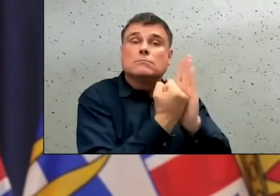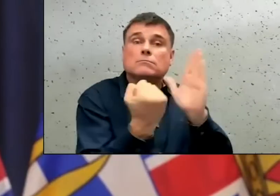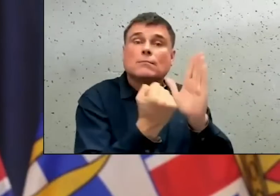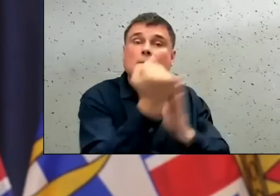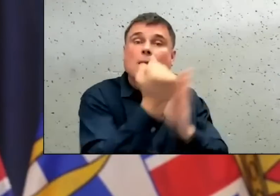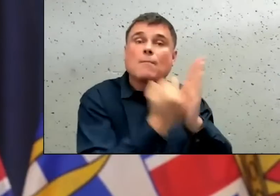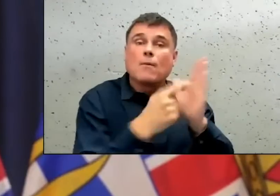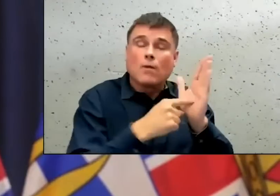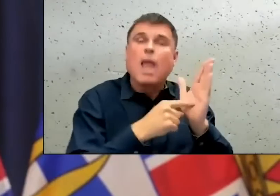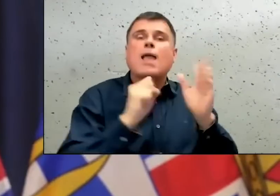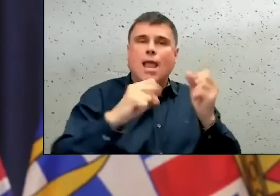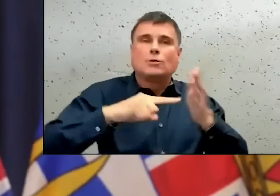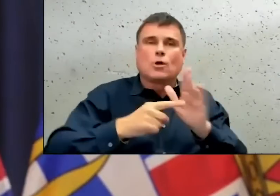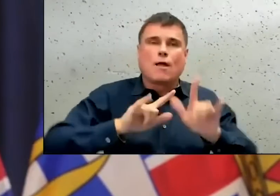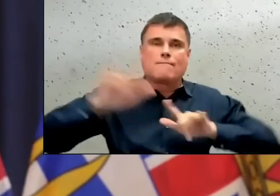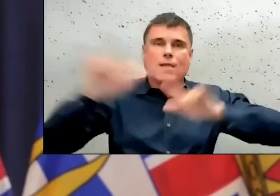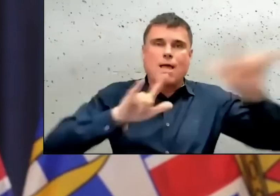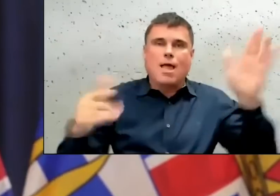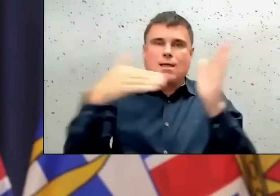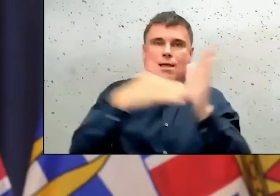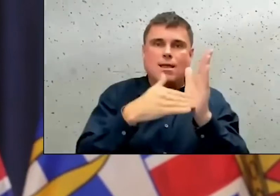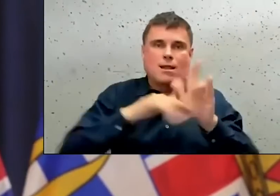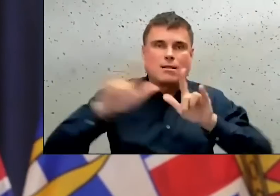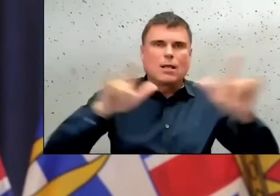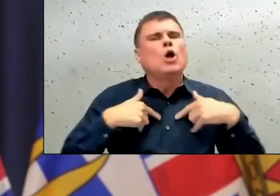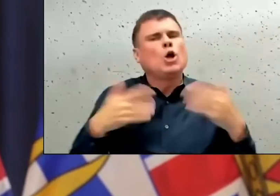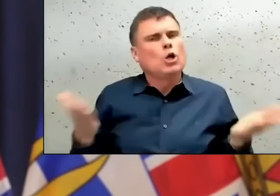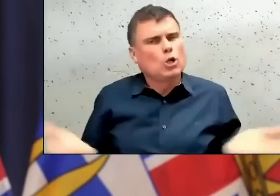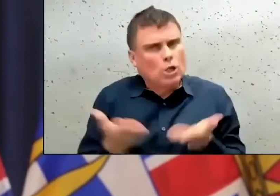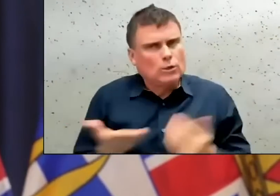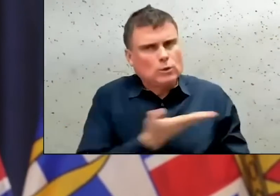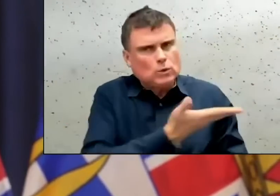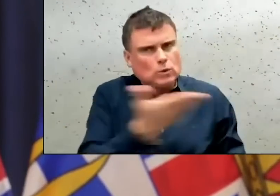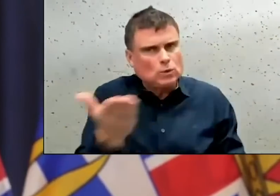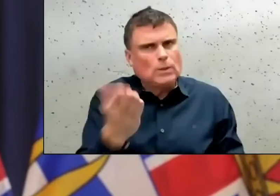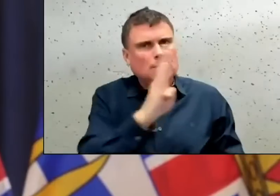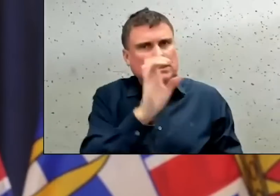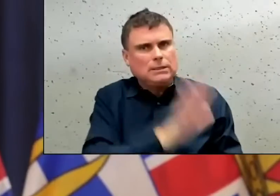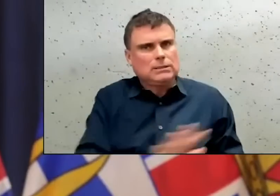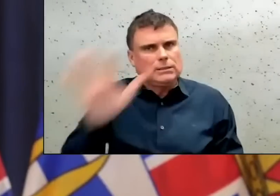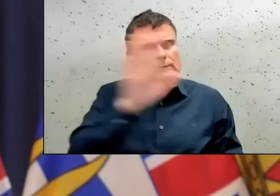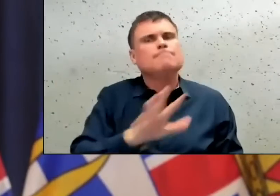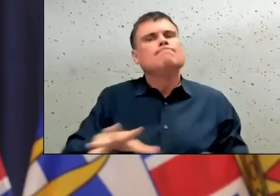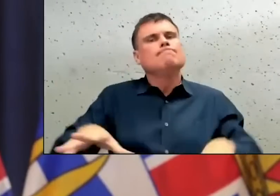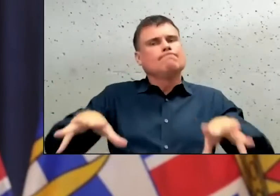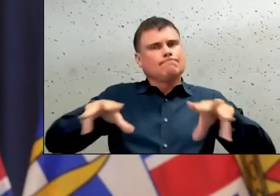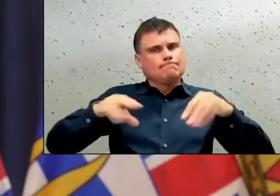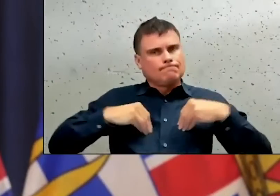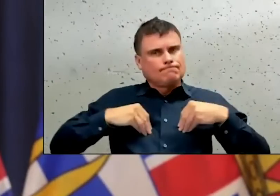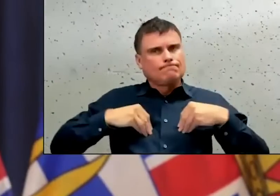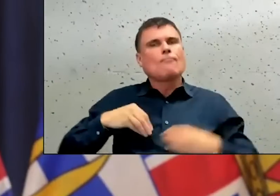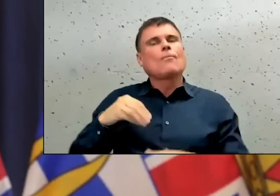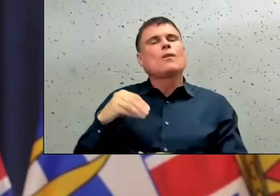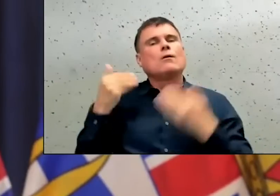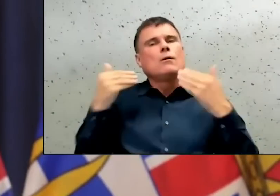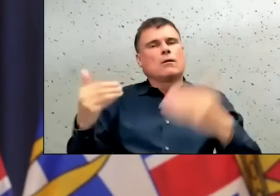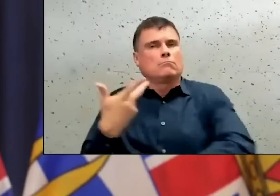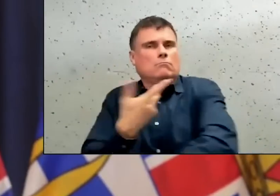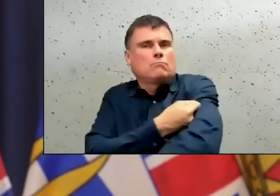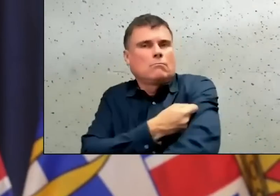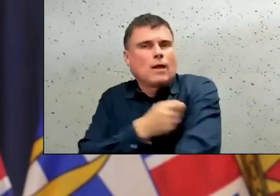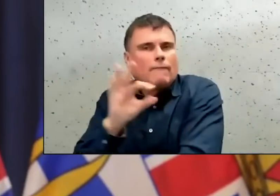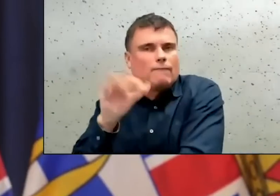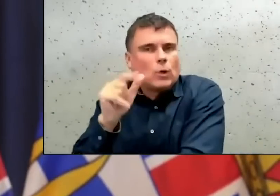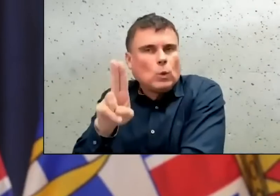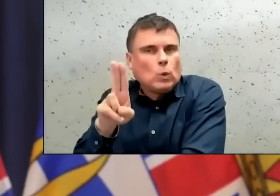year to be immunized against influenza as a way of protecting yourself from this other serious respiratory